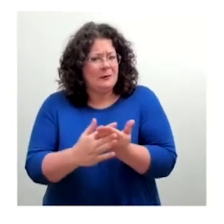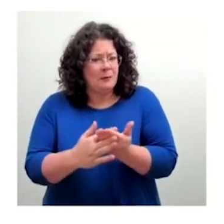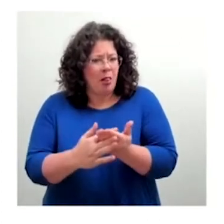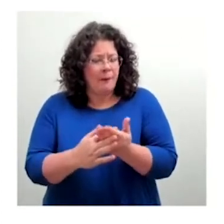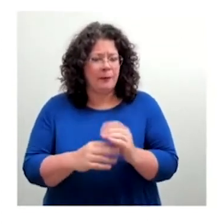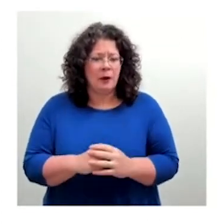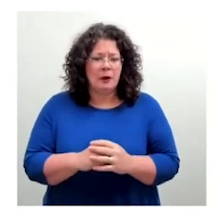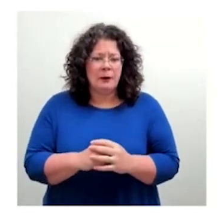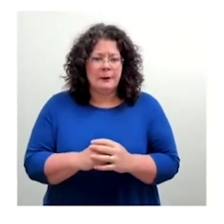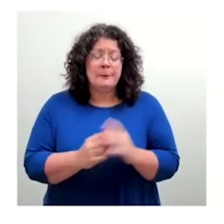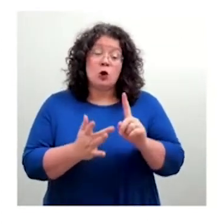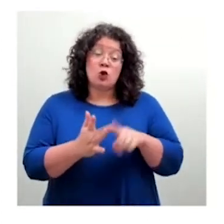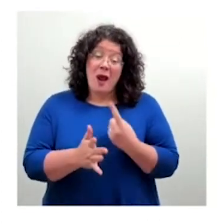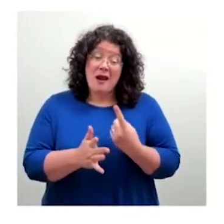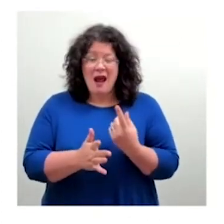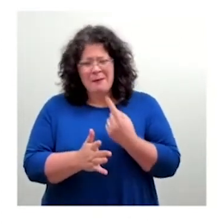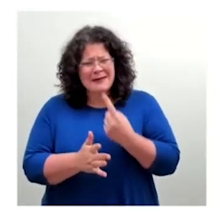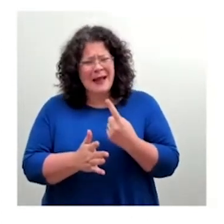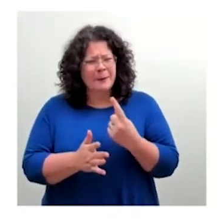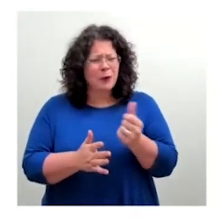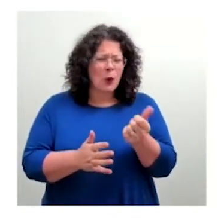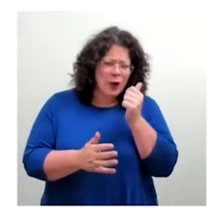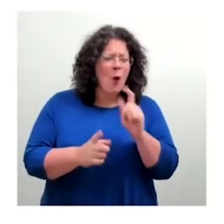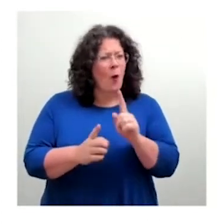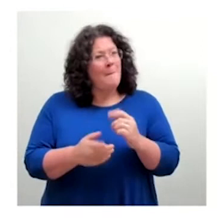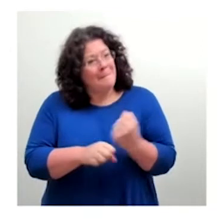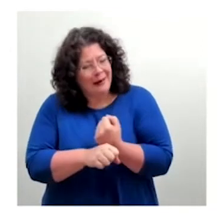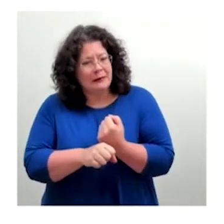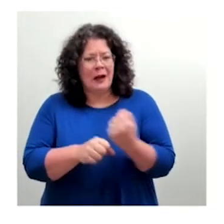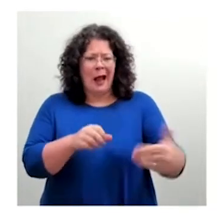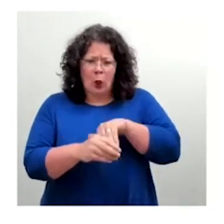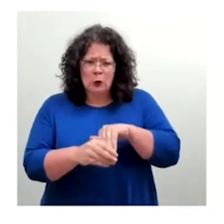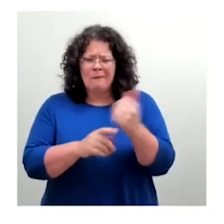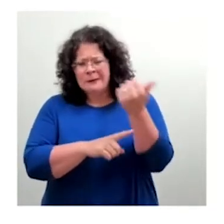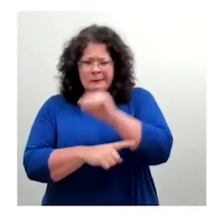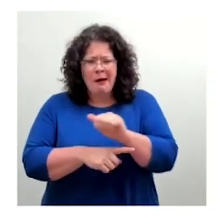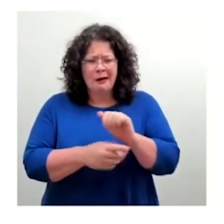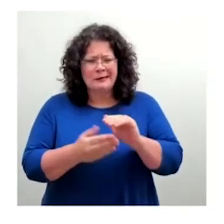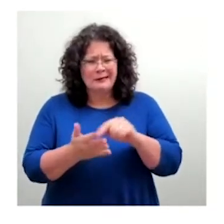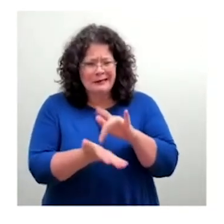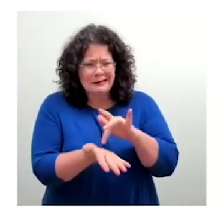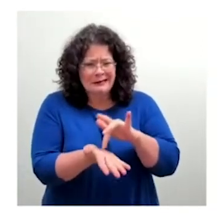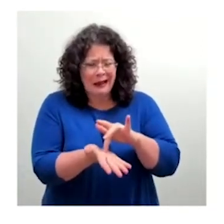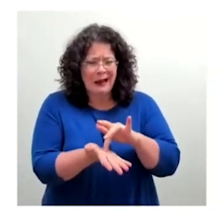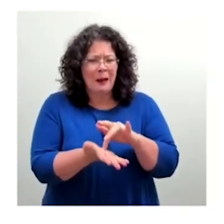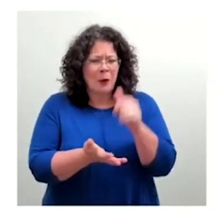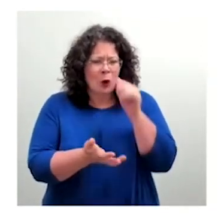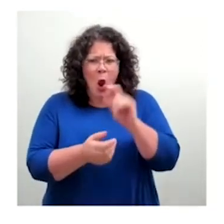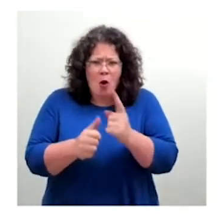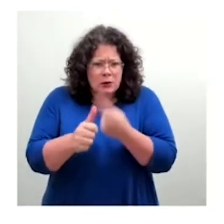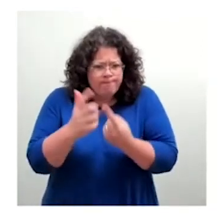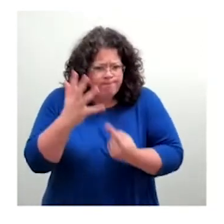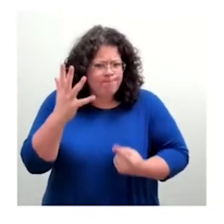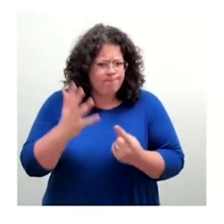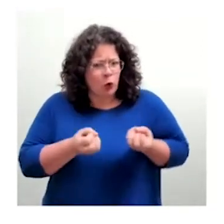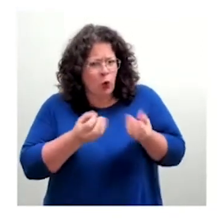it. Thank you, James. I think it's about making it a reality, moving it from being hypothetical to being real.